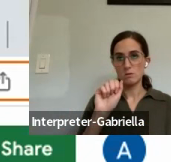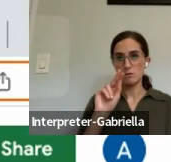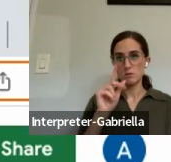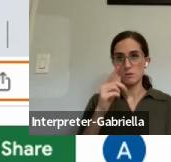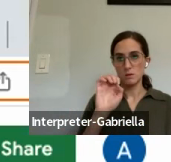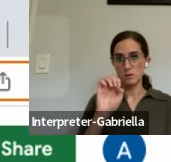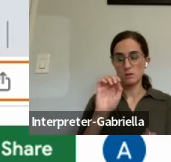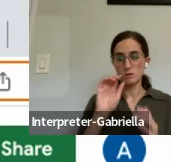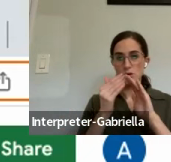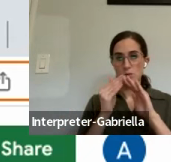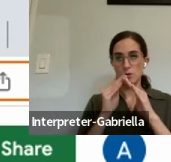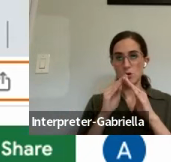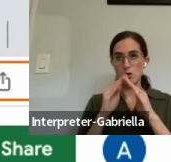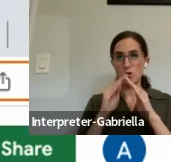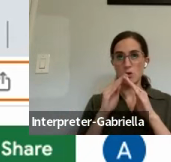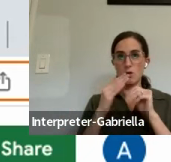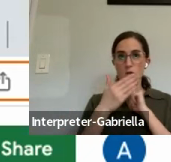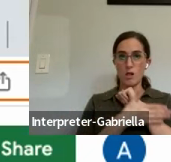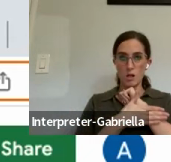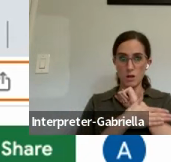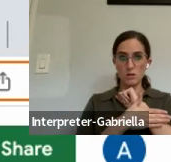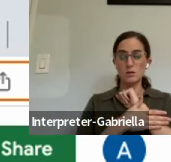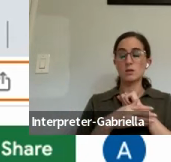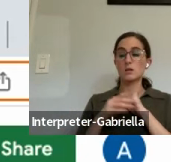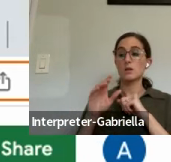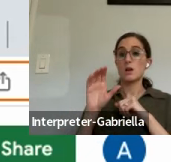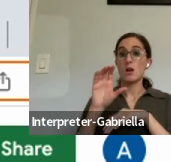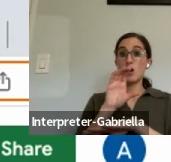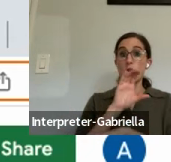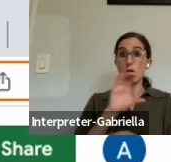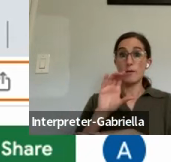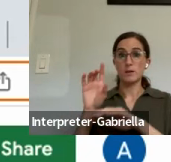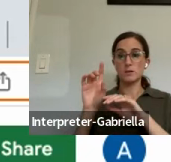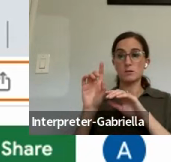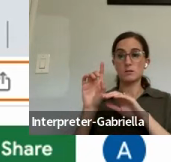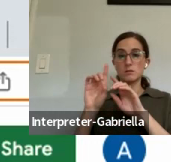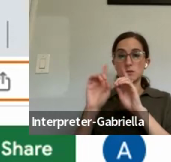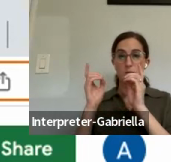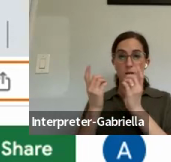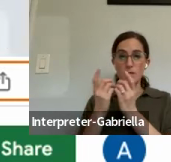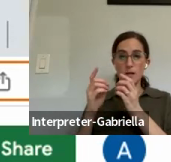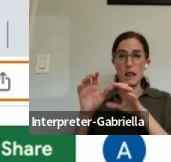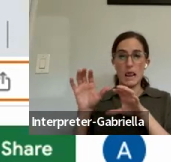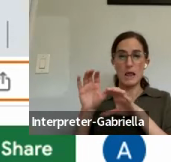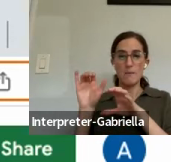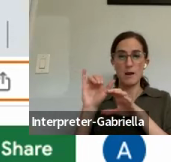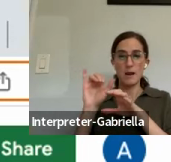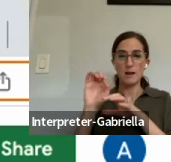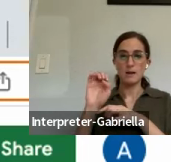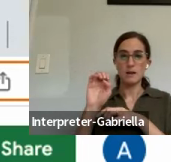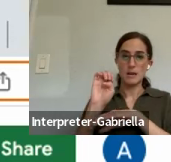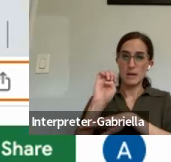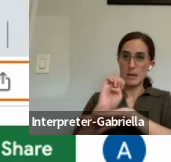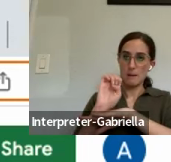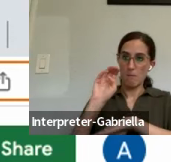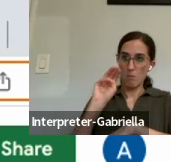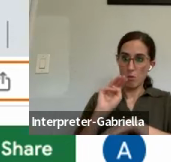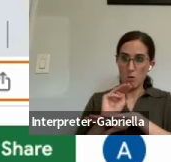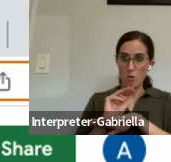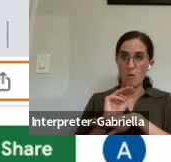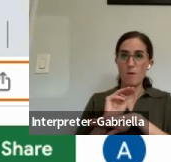funding through the Colorado Department of Labor and Employment to support training, retraining, upskilling, and next skilling.